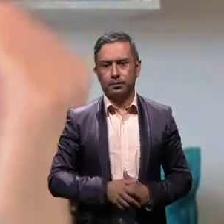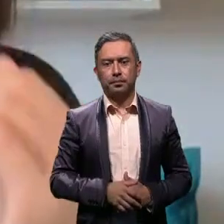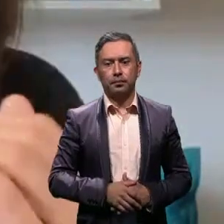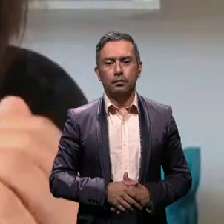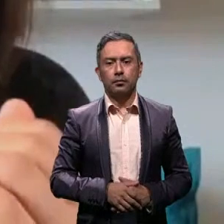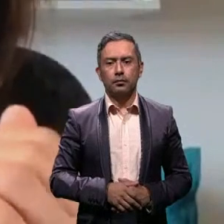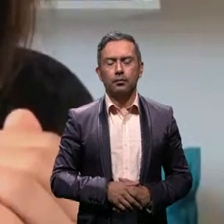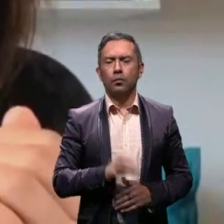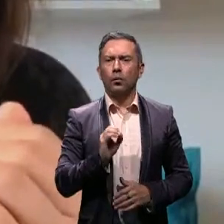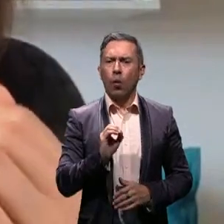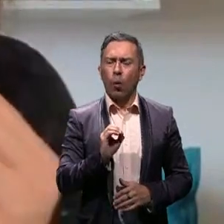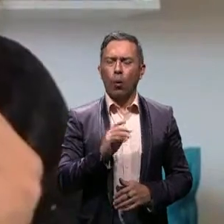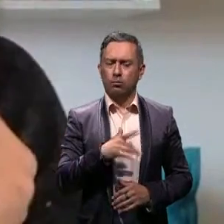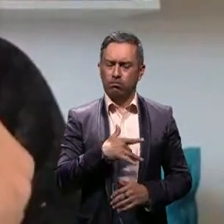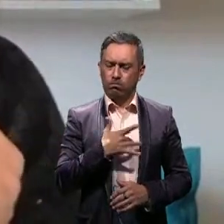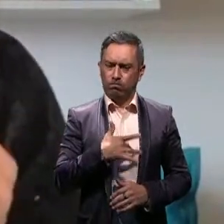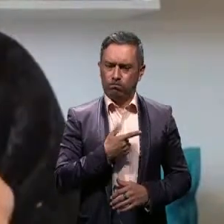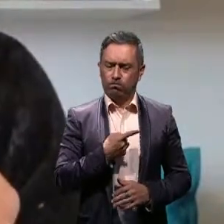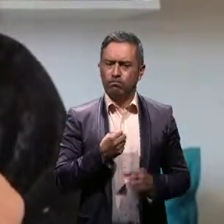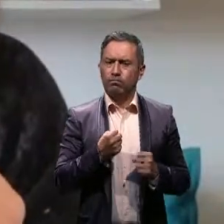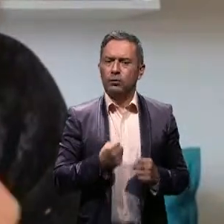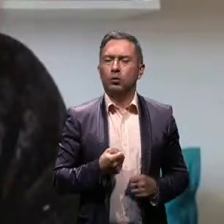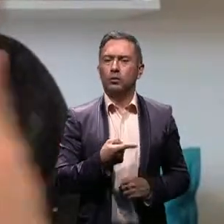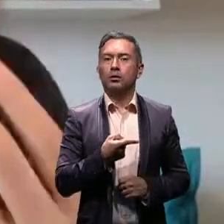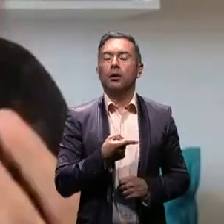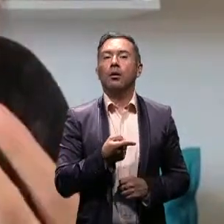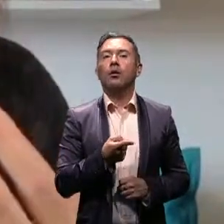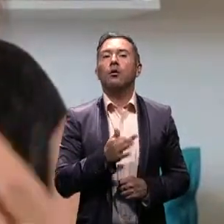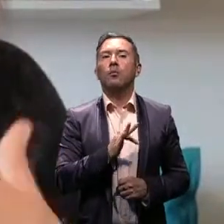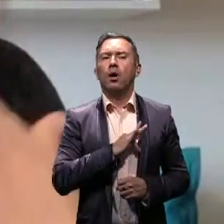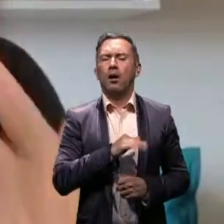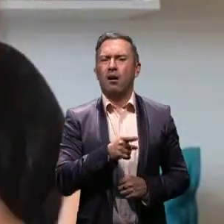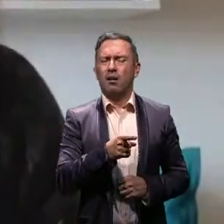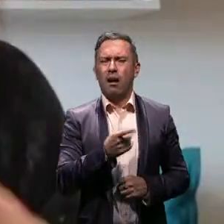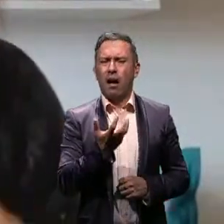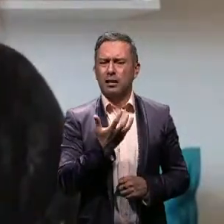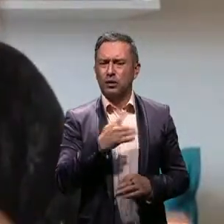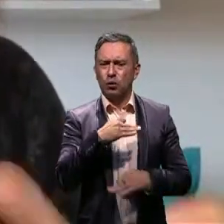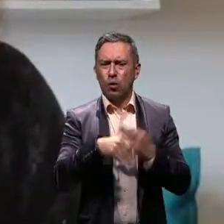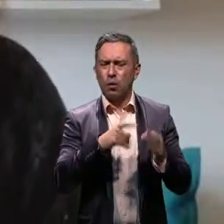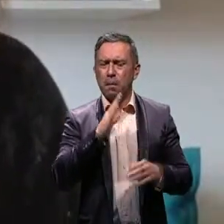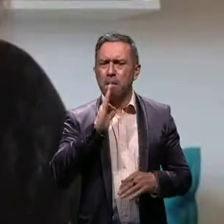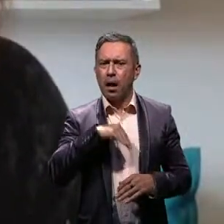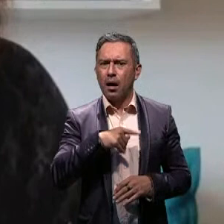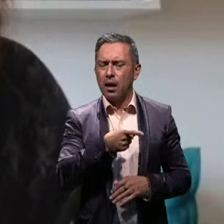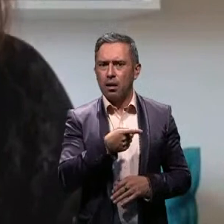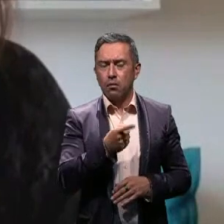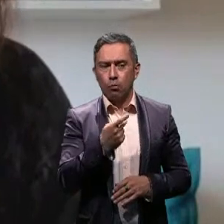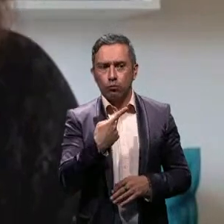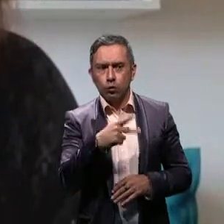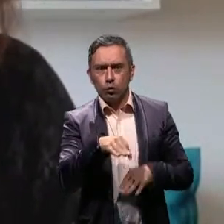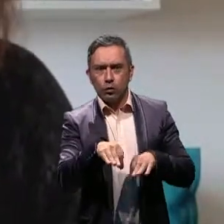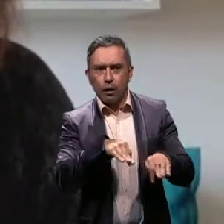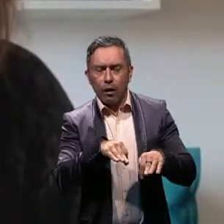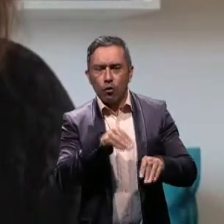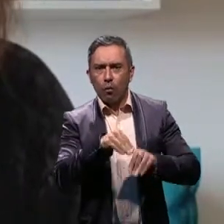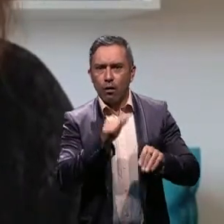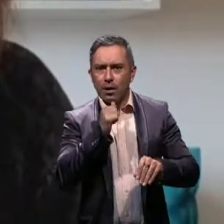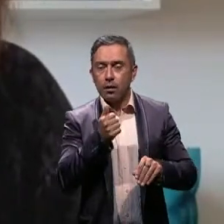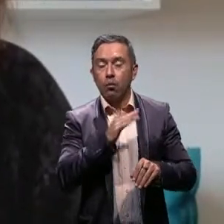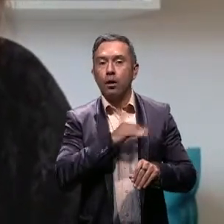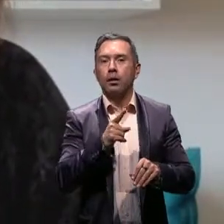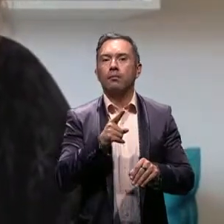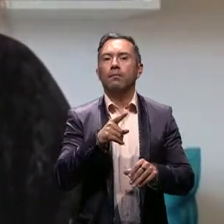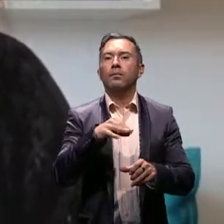officers that are resigning, or they don't dare to even do their job.